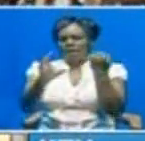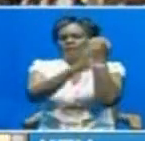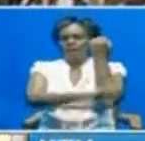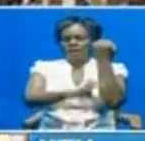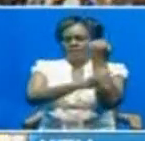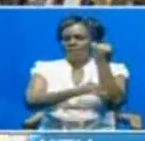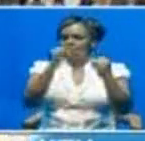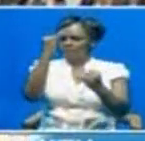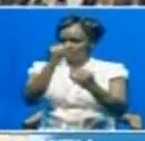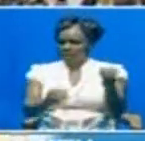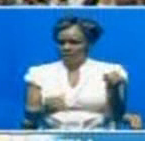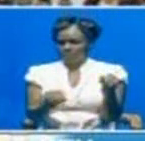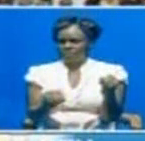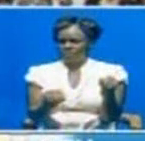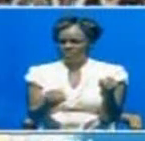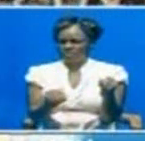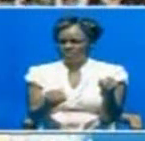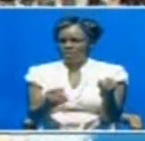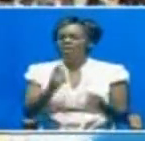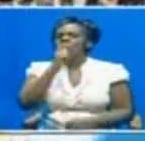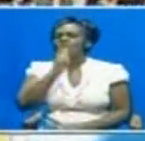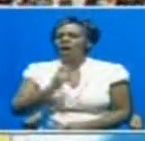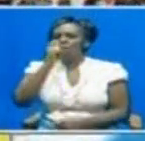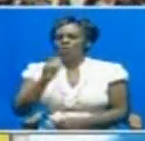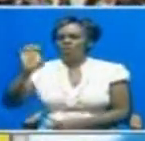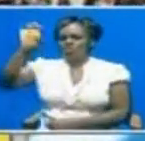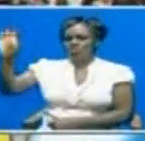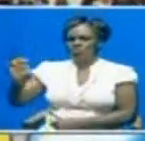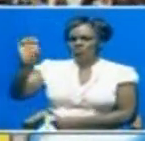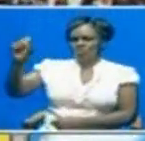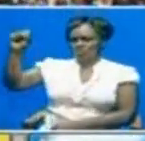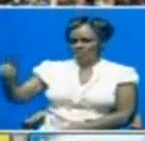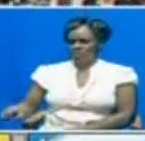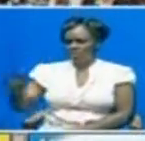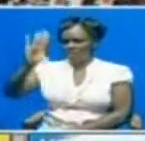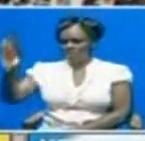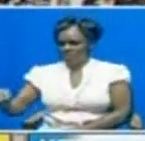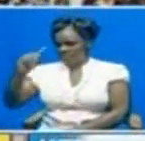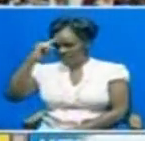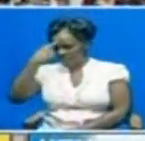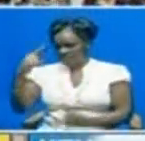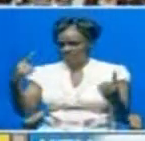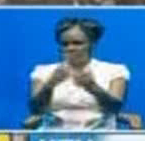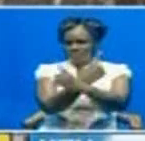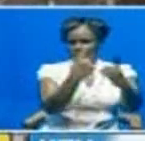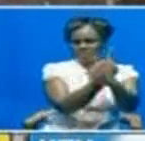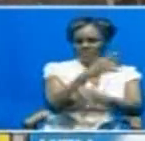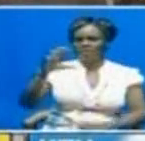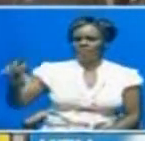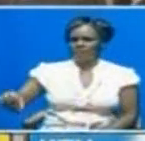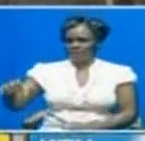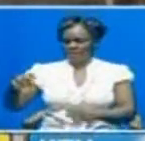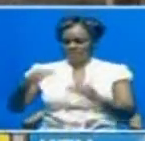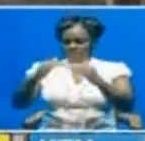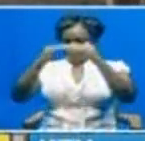they eventually convey this beef to Europe, to South Africa, to Asia, and other markets. Then